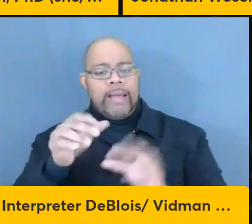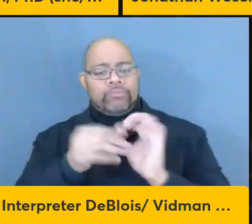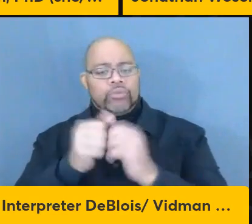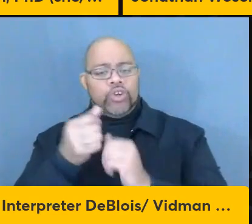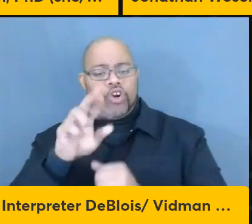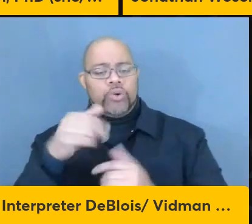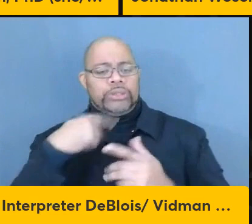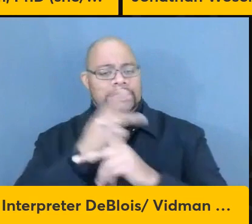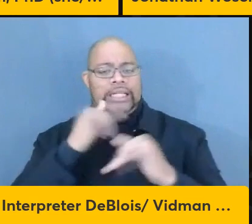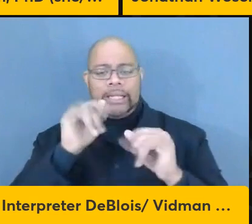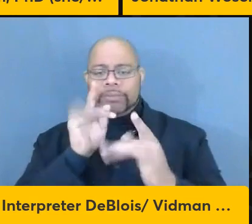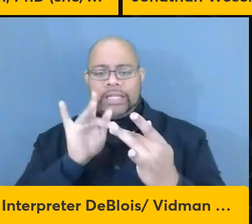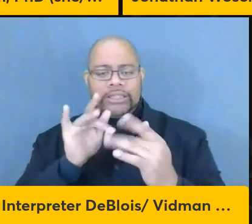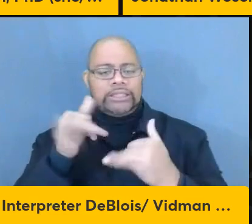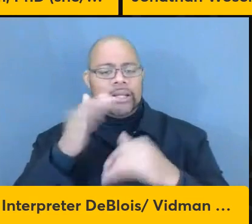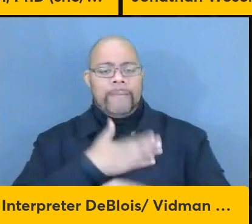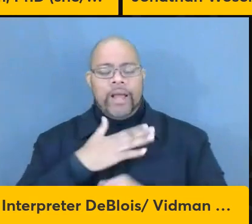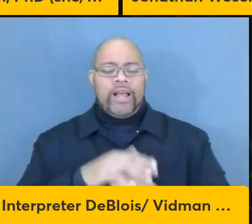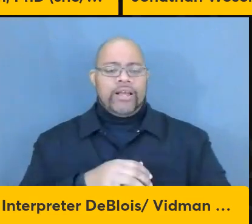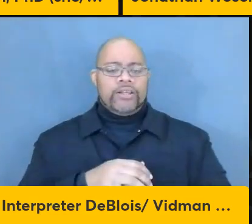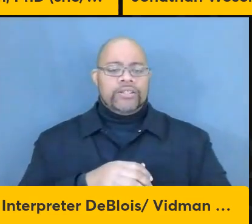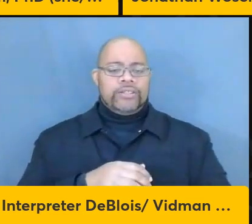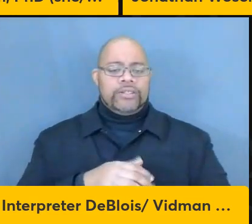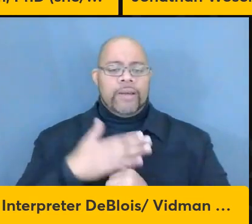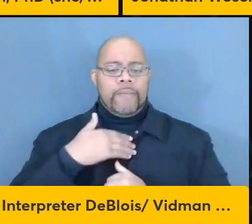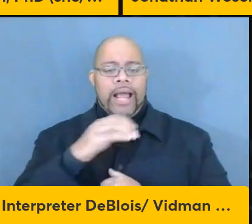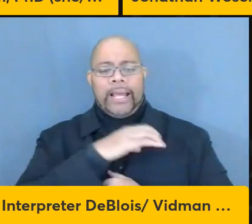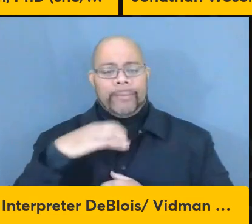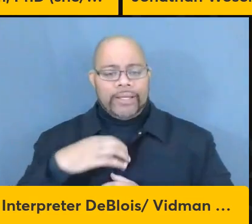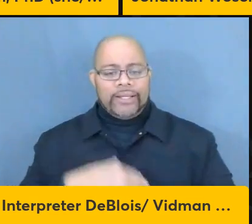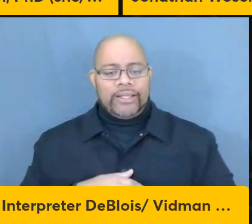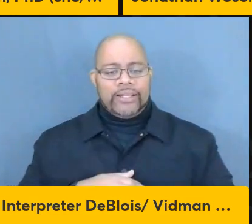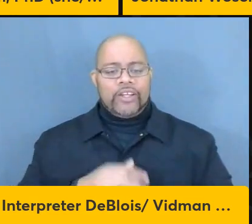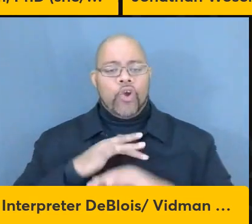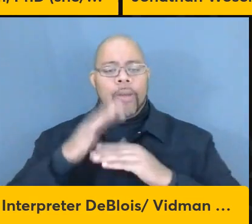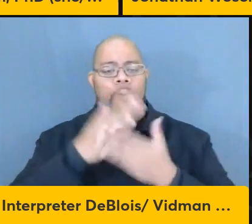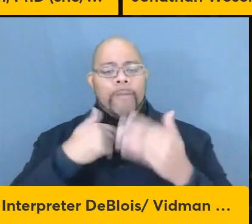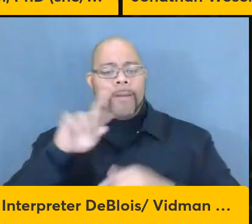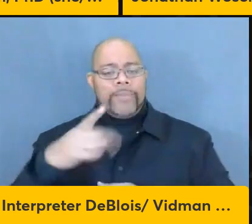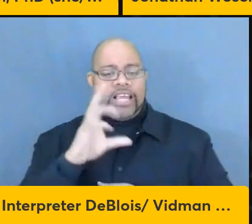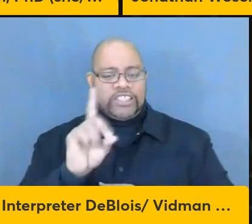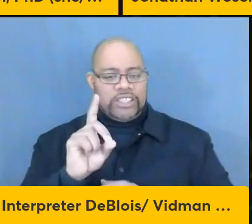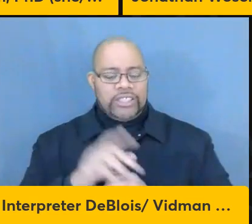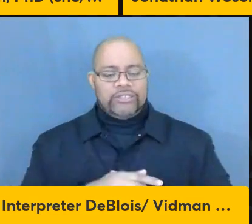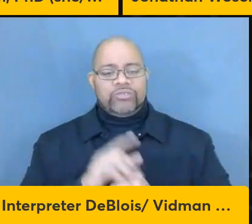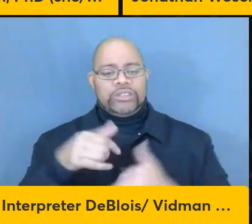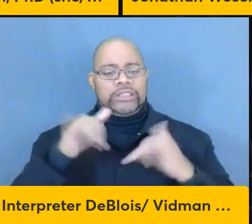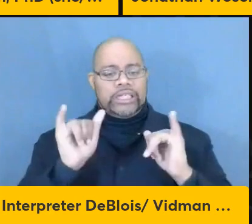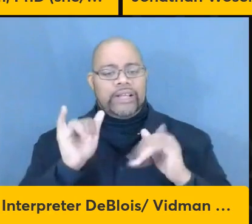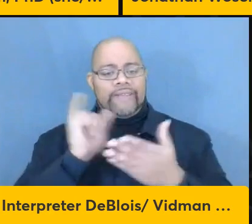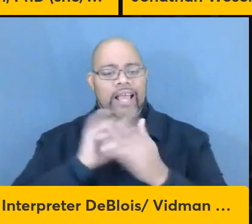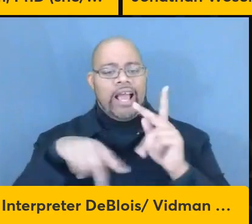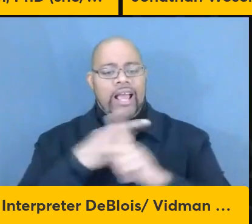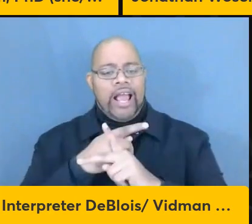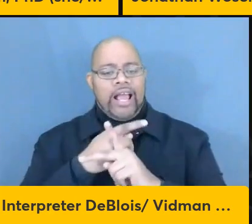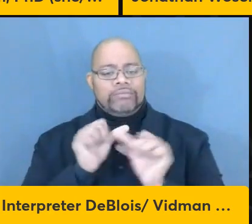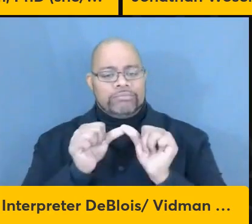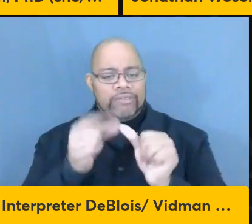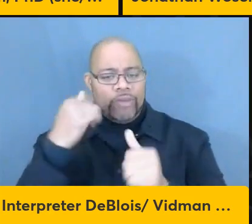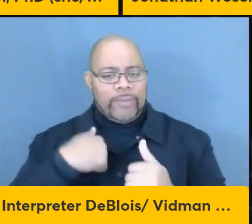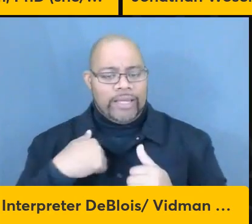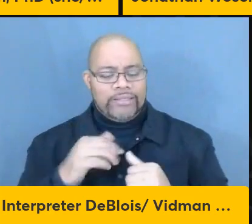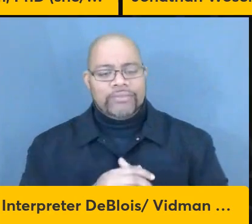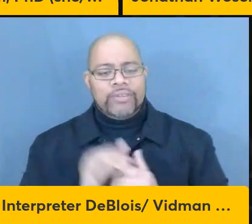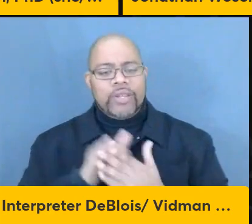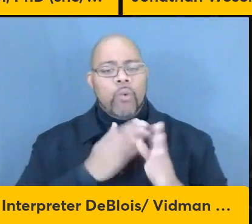still kept in contact. She was on my committee at the early parts of my PhD. She was still that kind of continuity for me